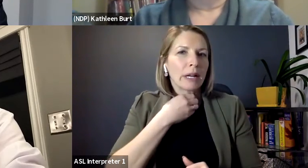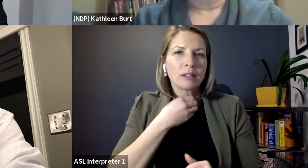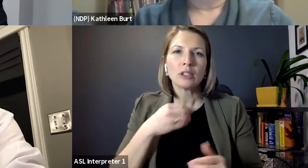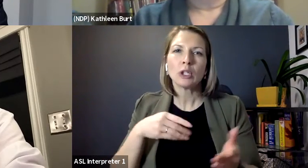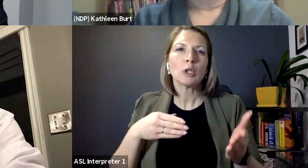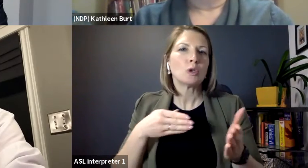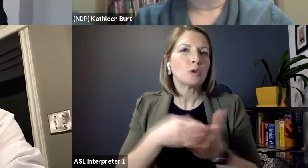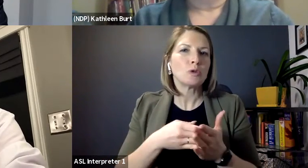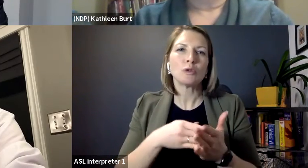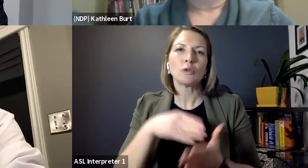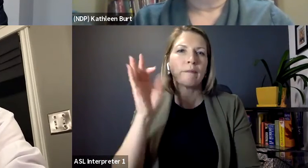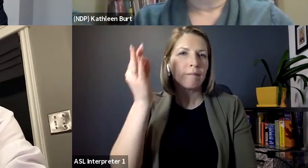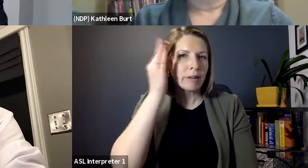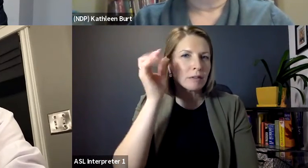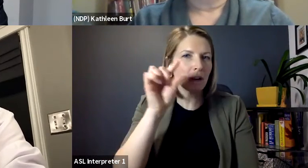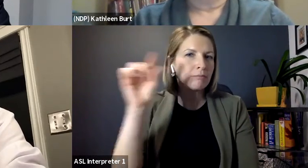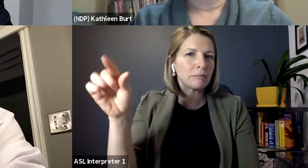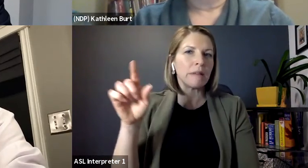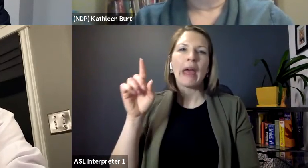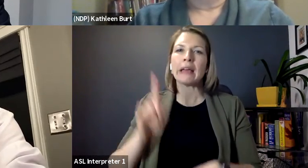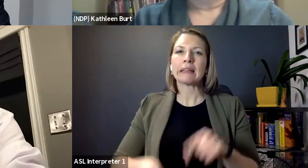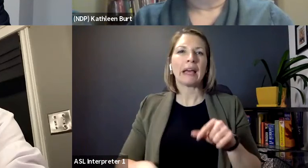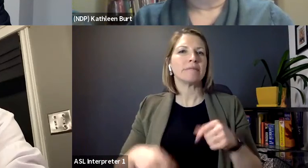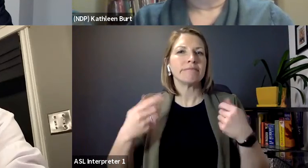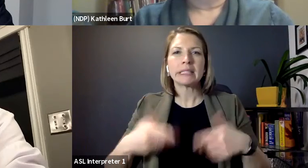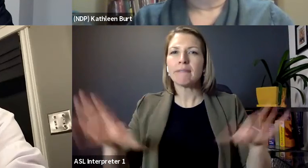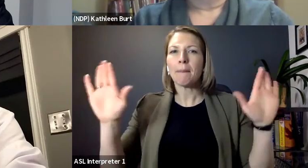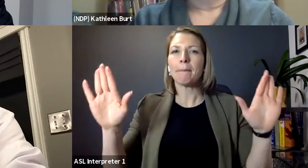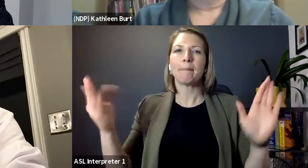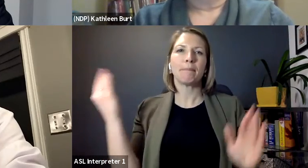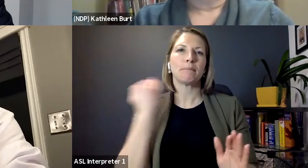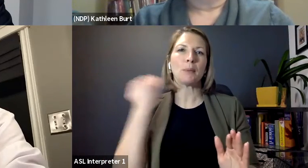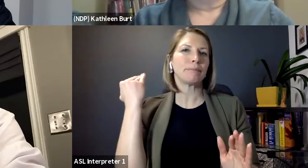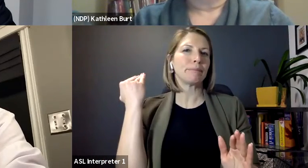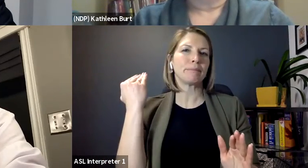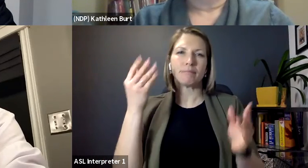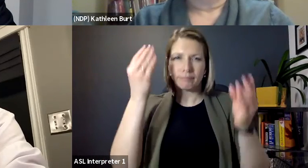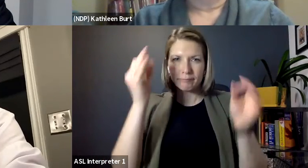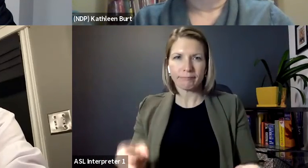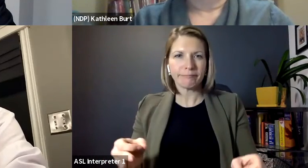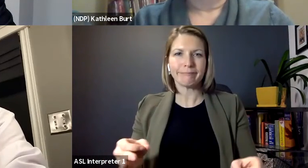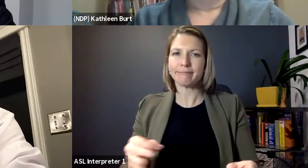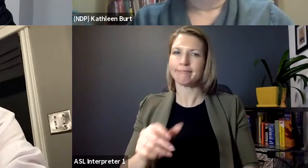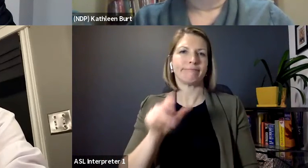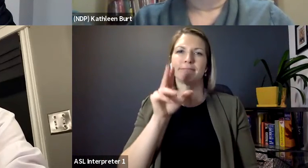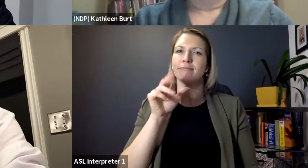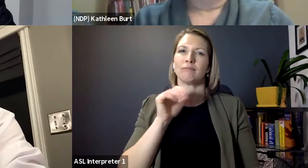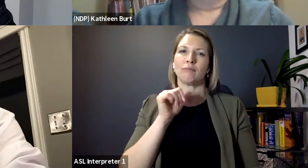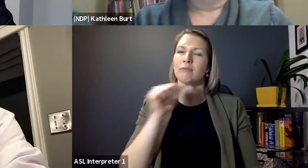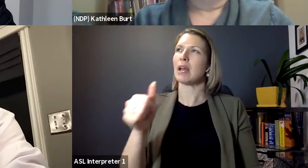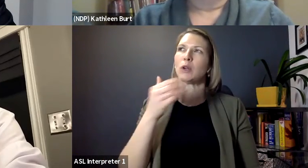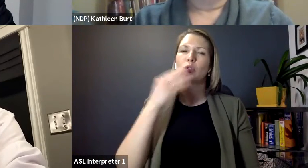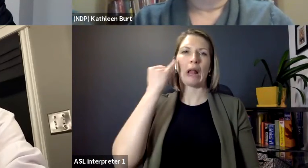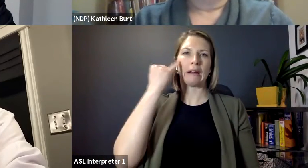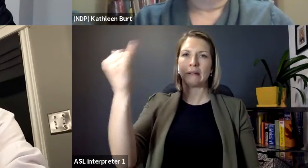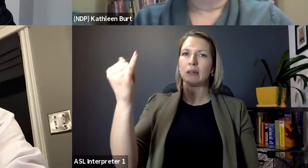or throwing our hands in the air and as a province declaring bankruptcy. That is certainly not good governance and will not get the results that